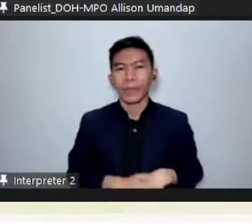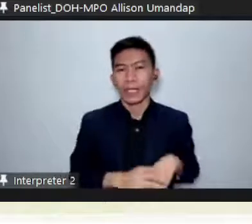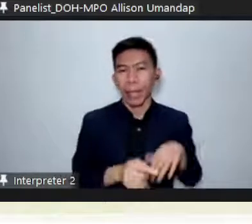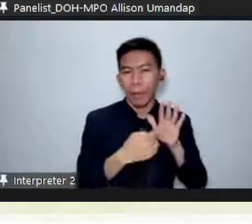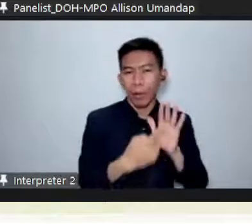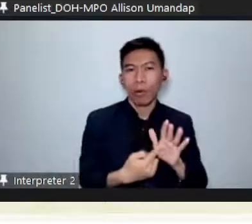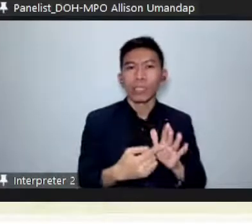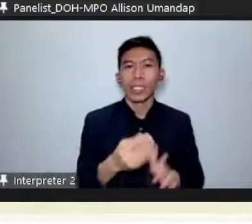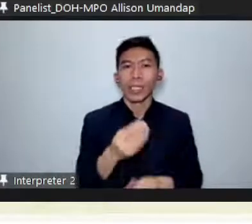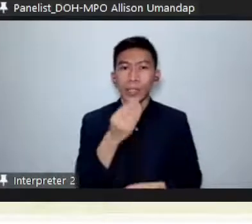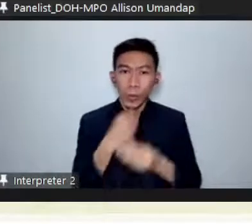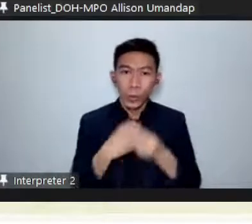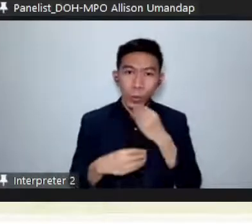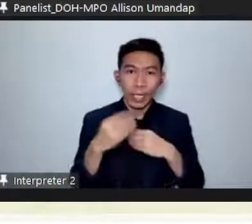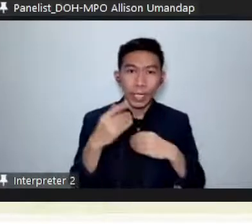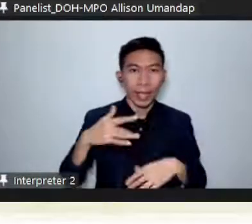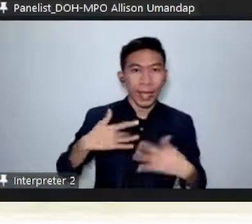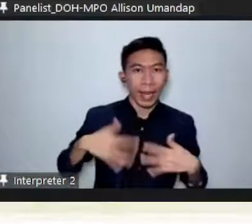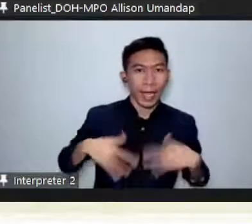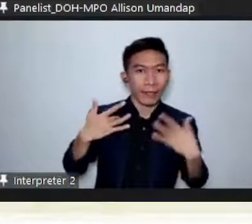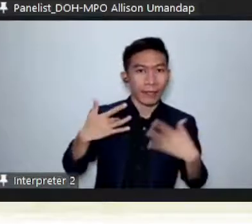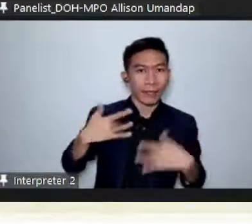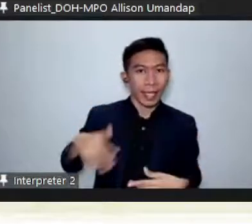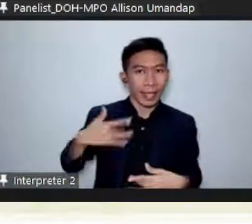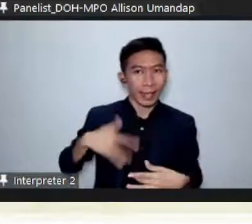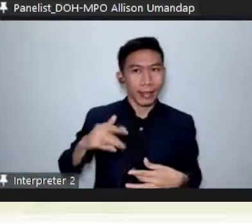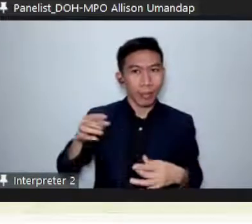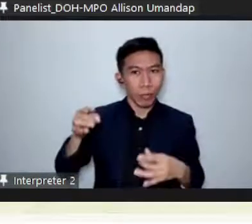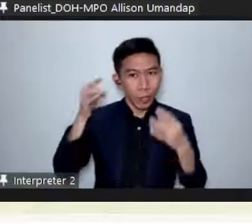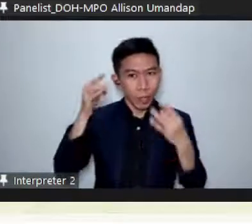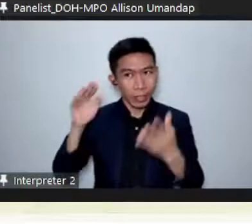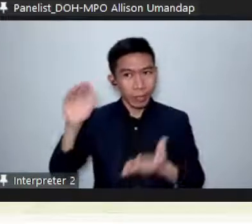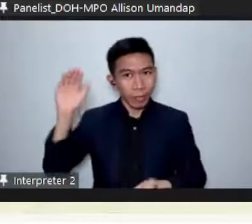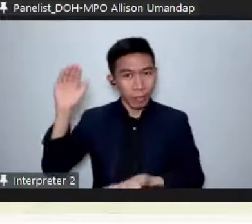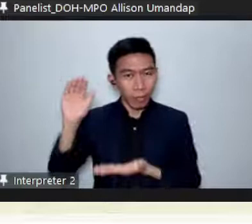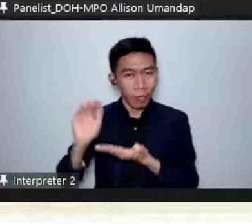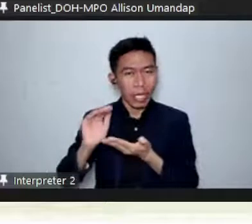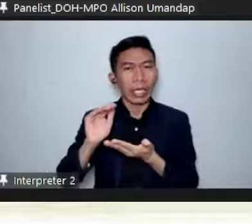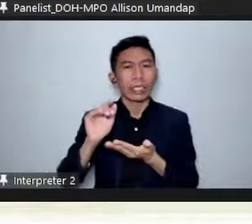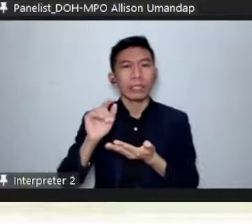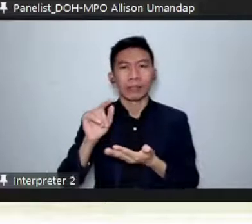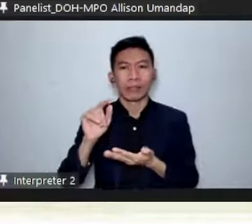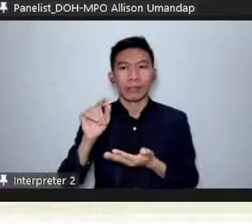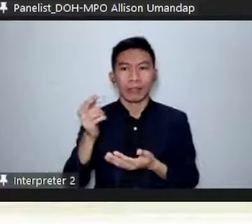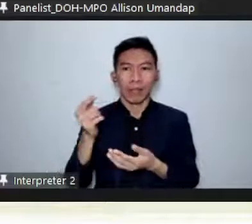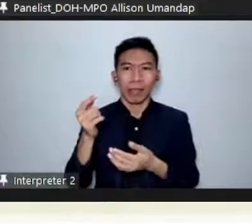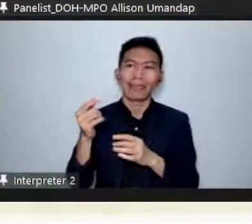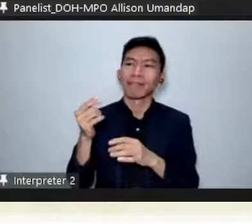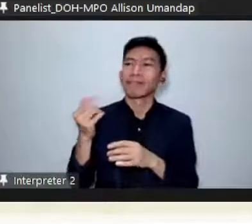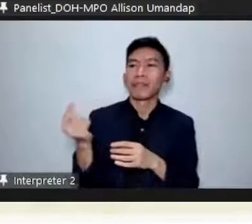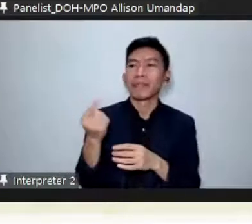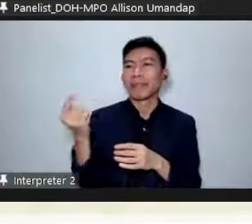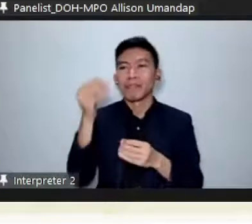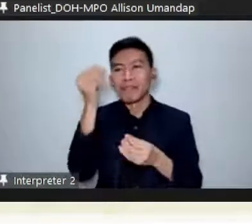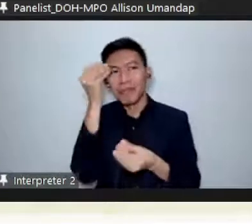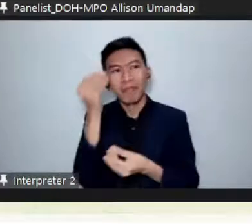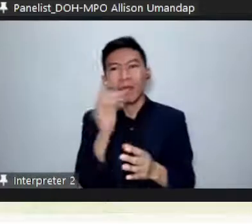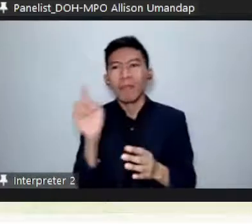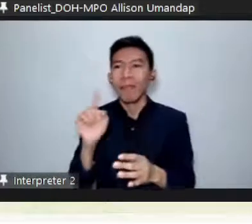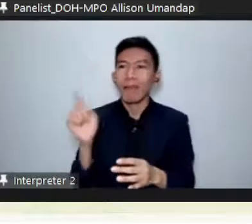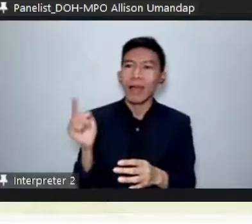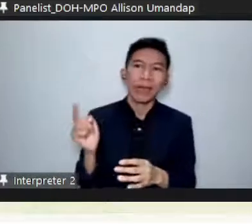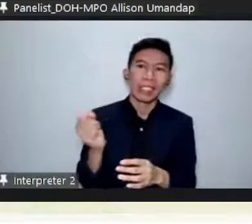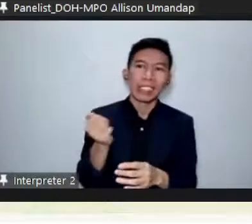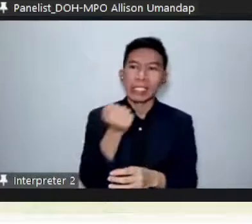cancers, then it shouldn't just mean making people aware of what they need to eat or what they don't need to eat,